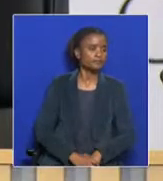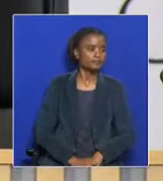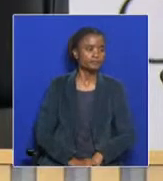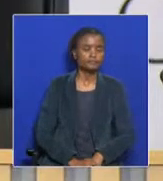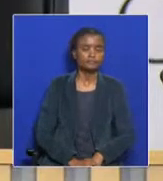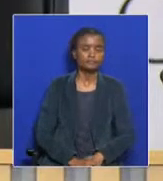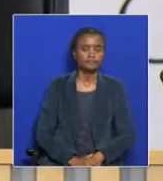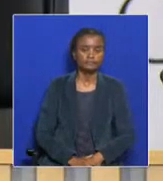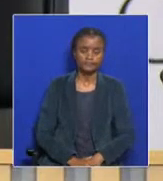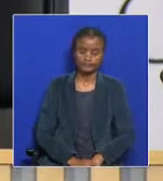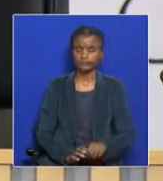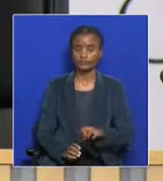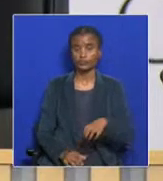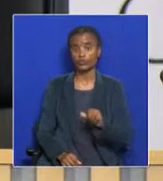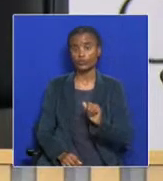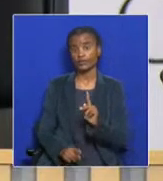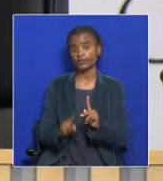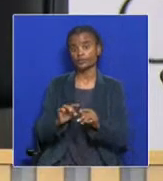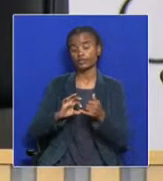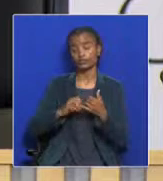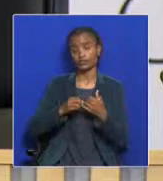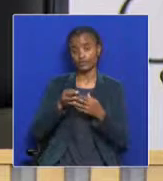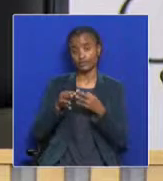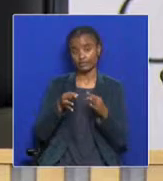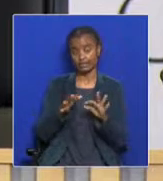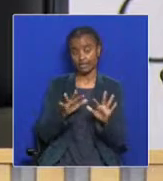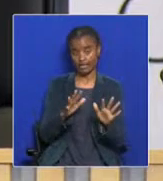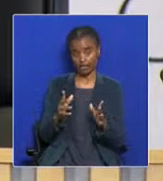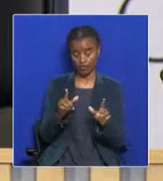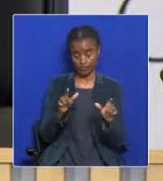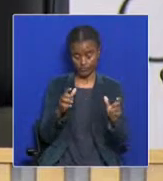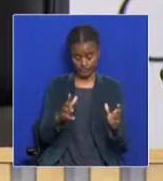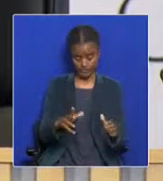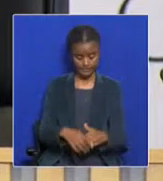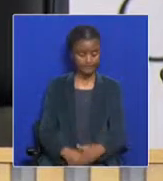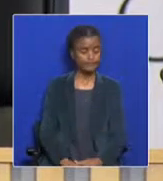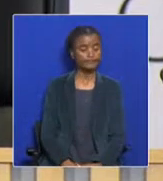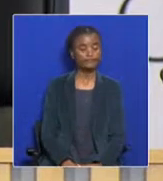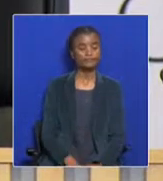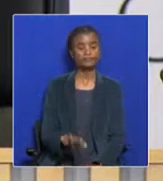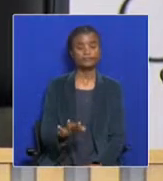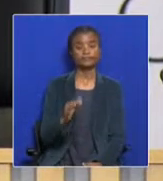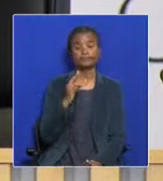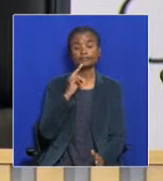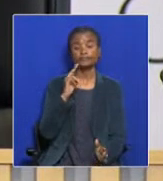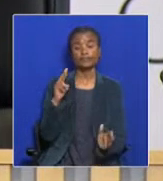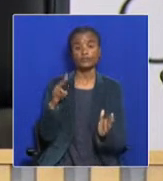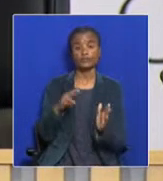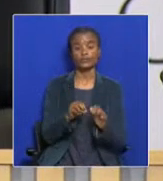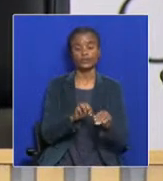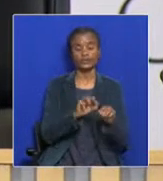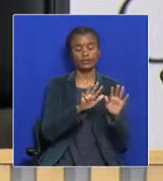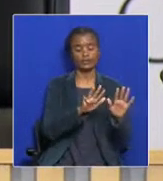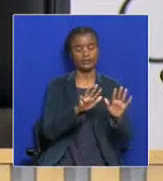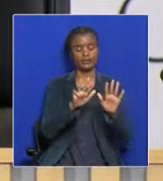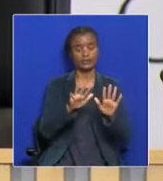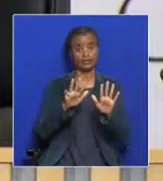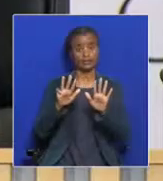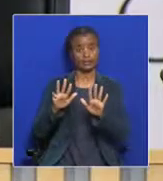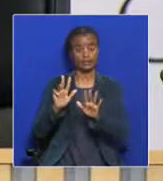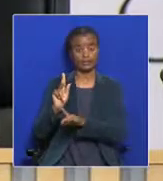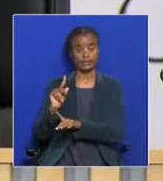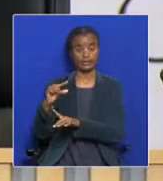explain it in this fashion, commissioners. If you look at this 999 kilos that was seized on the 30th of